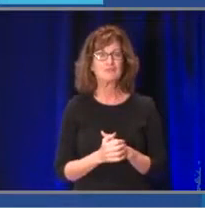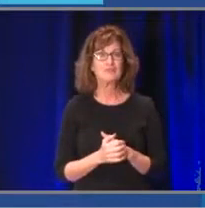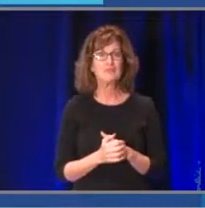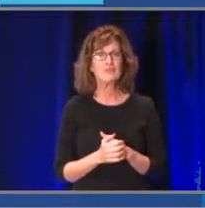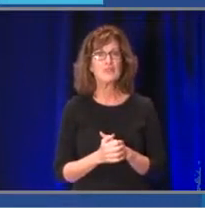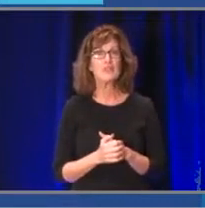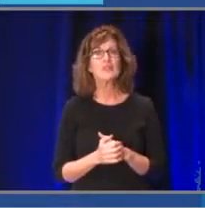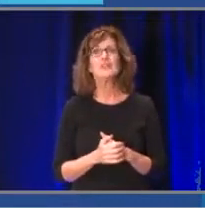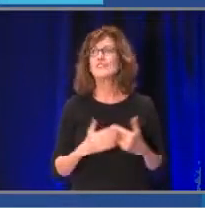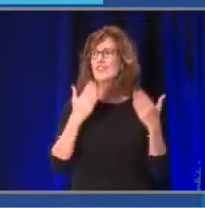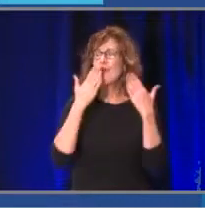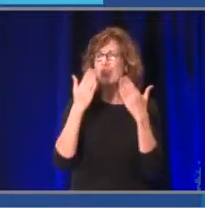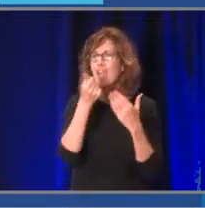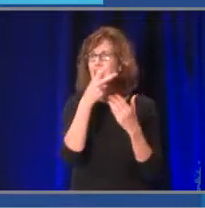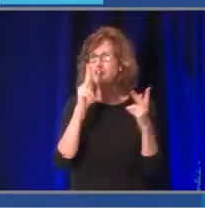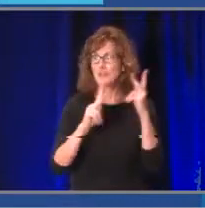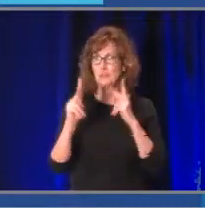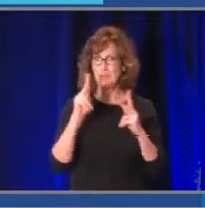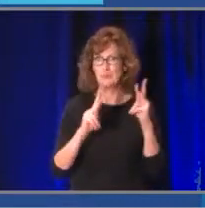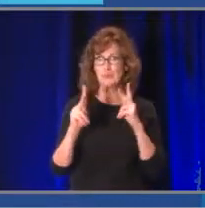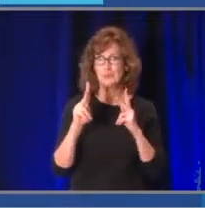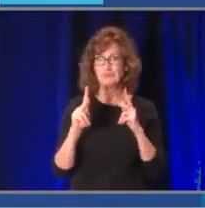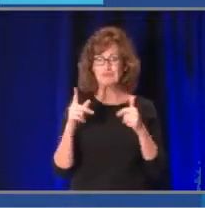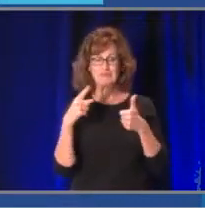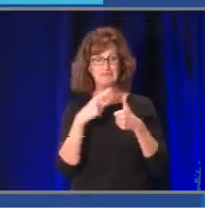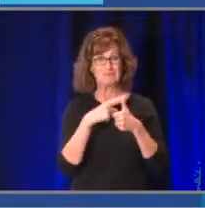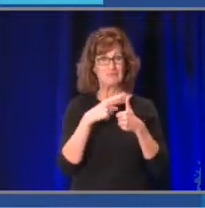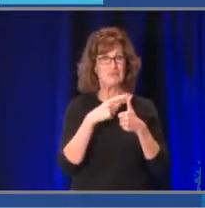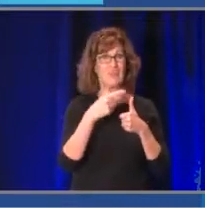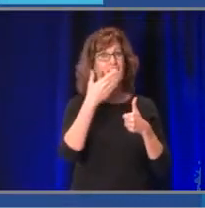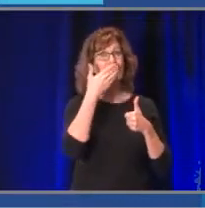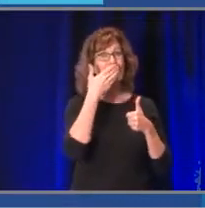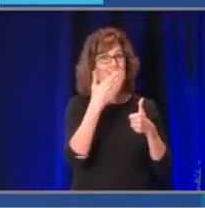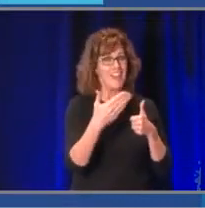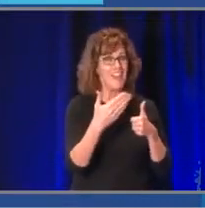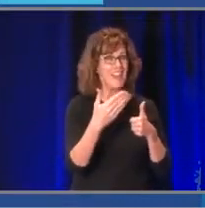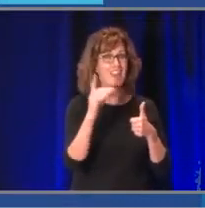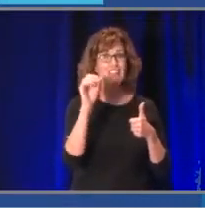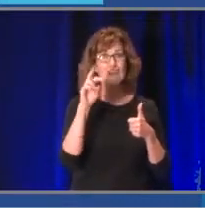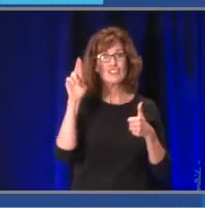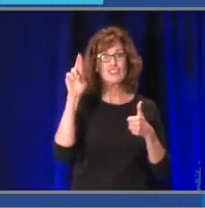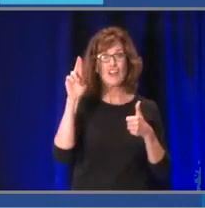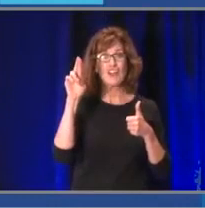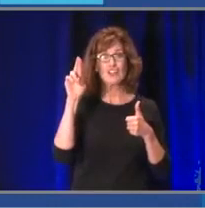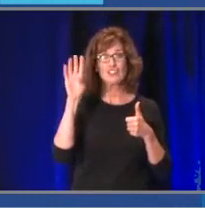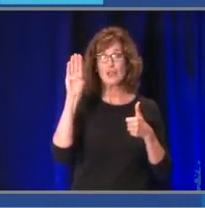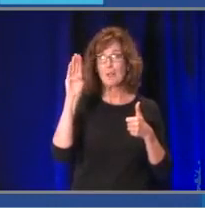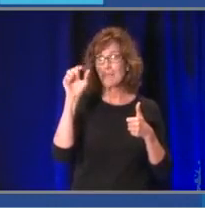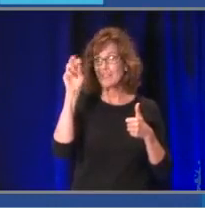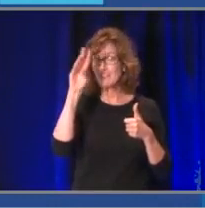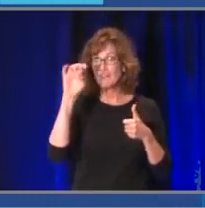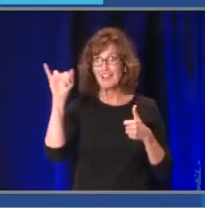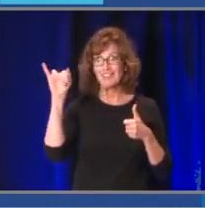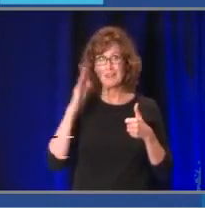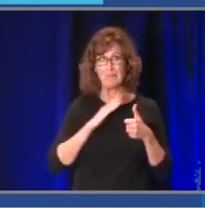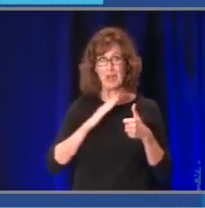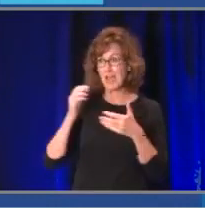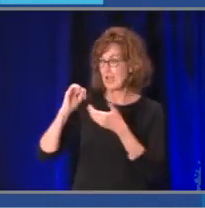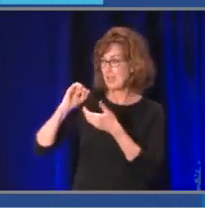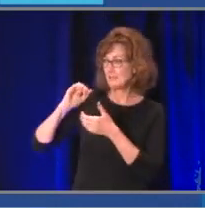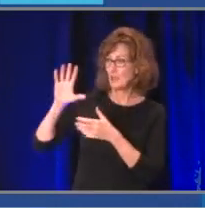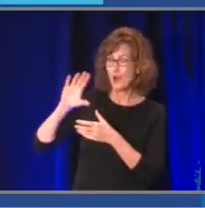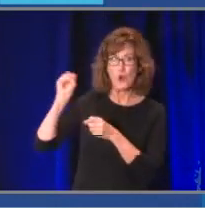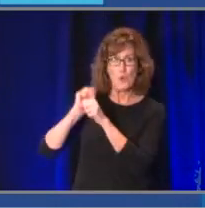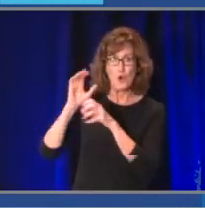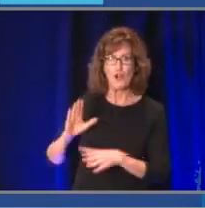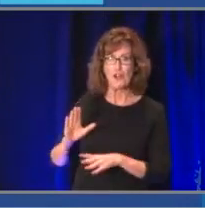really thank a few folks here. Number one, I really like to thank Dr. Kevin Basralian, my partner. I met